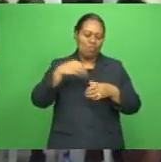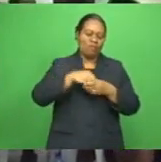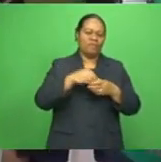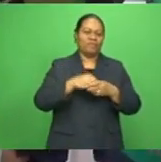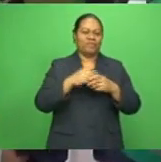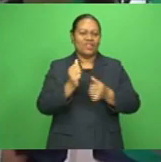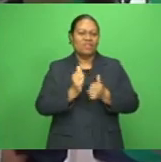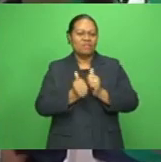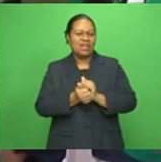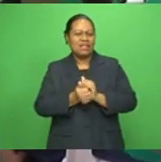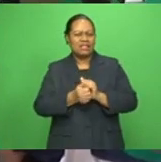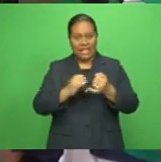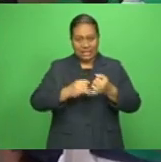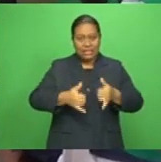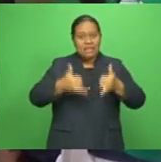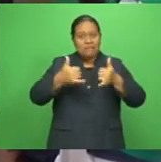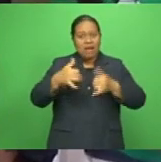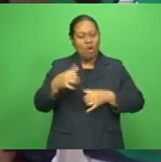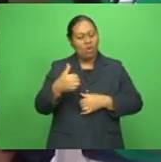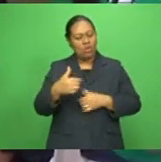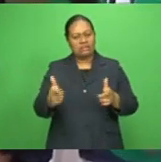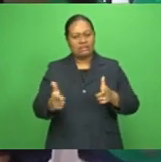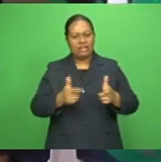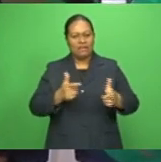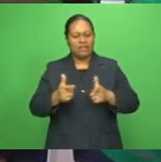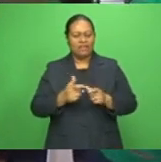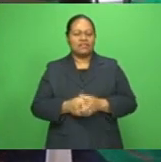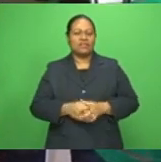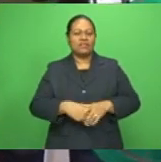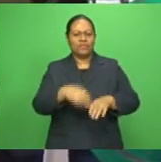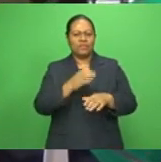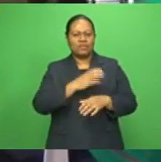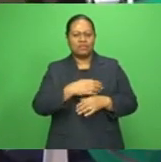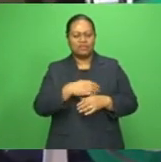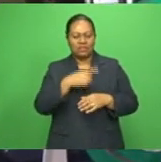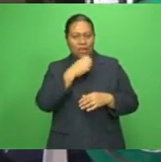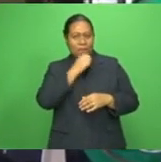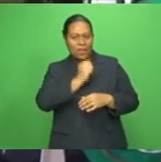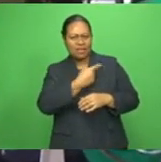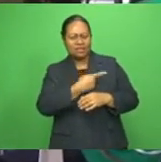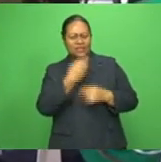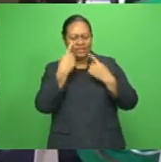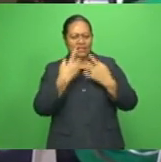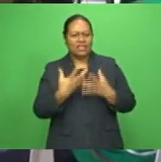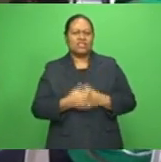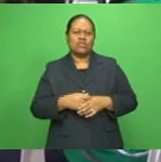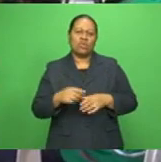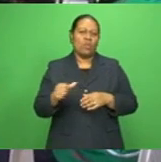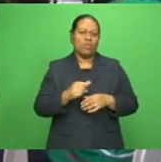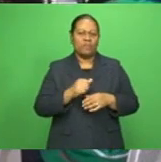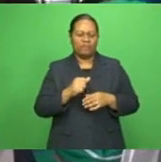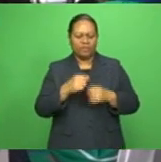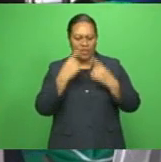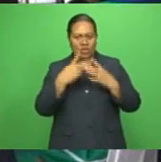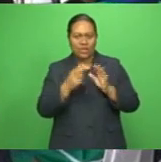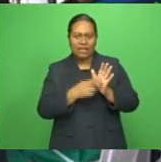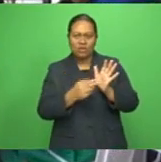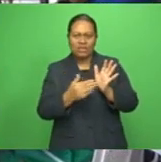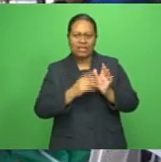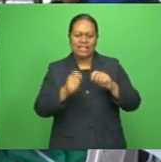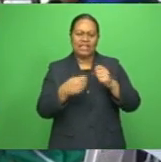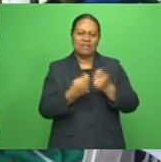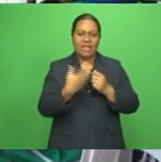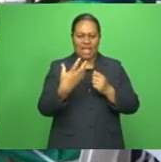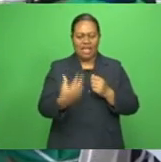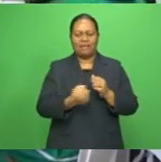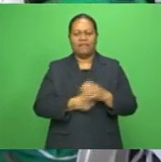season, whether it be Skipper Cup or Sevens. O'Connor says the Fijiana can be a force to reckon with at the World Cup in New Zealand if they get